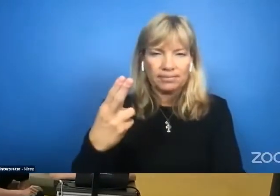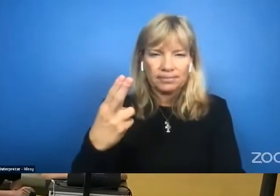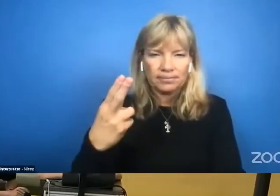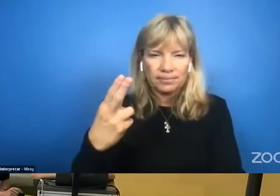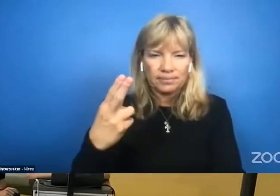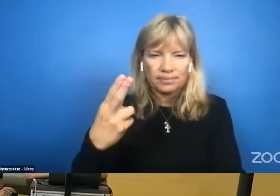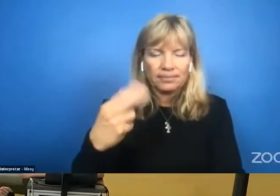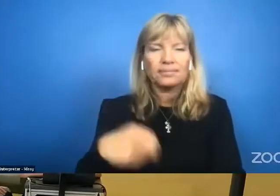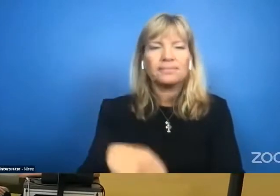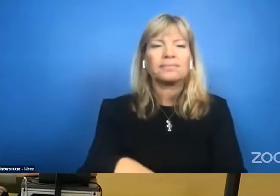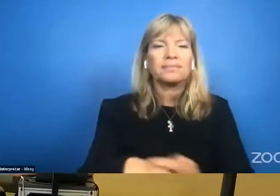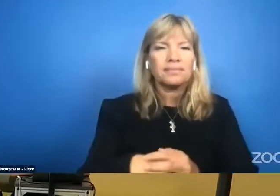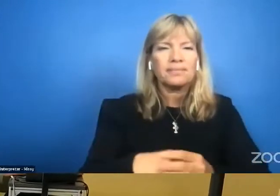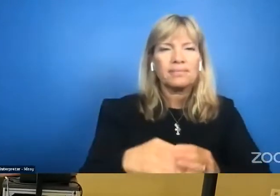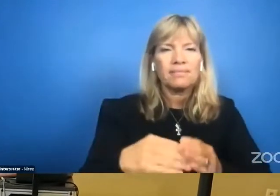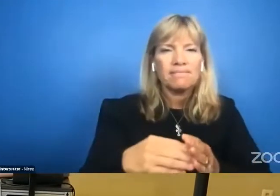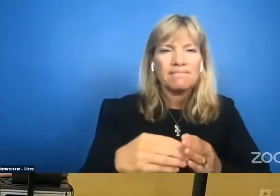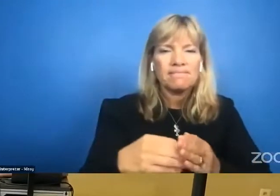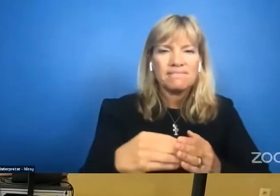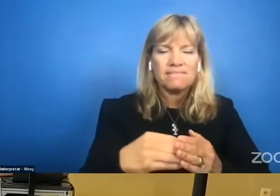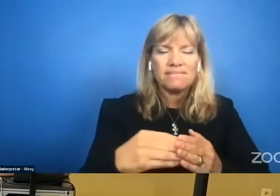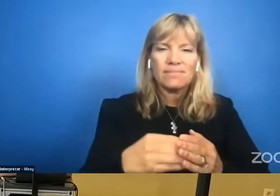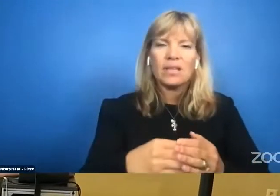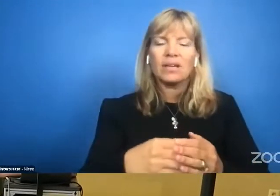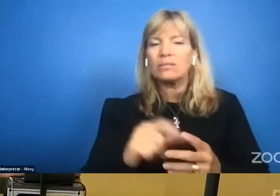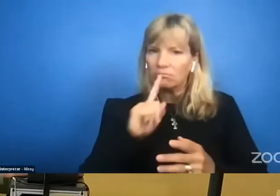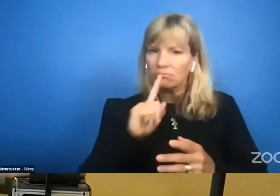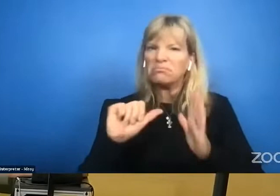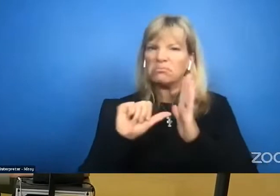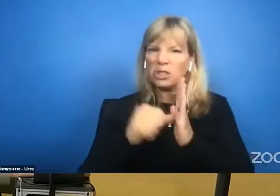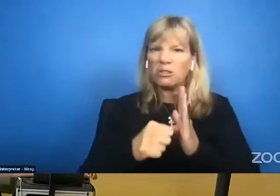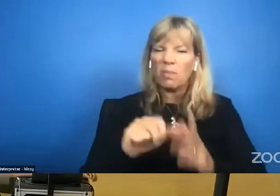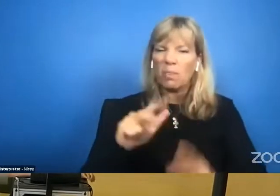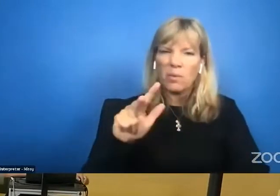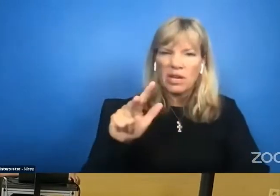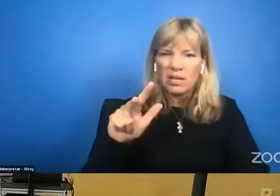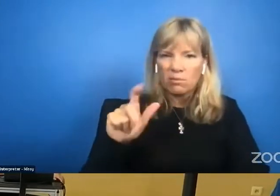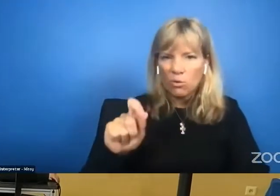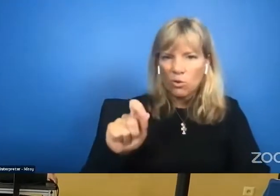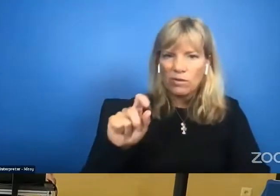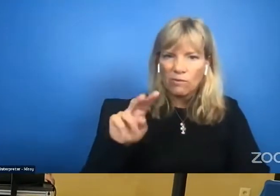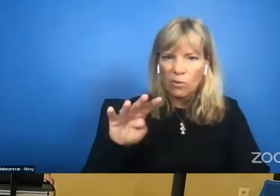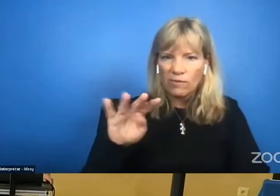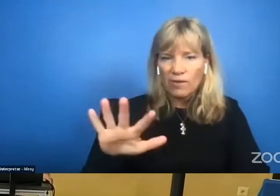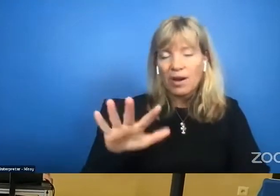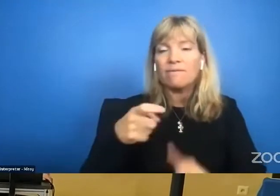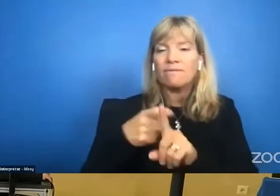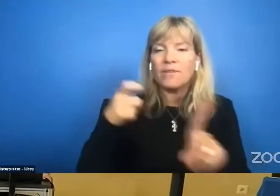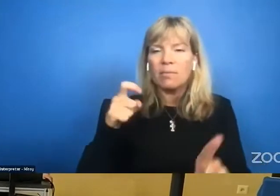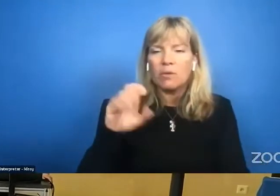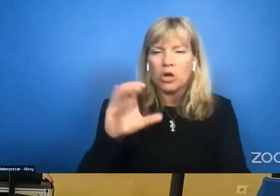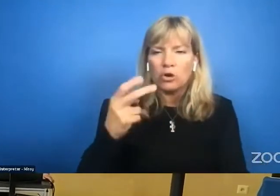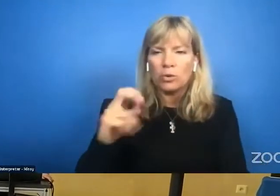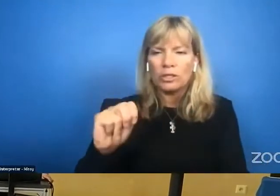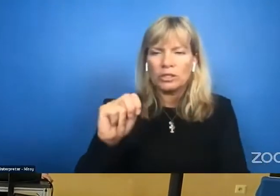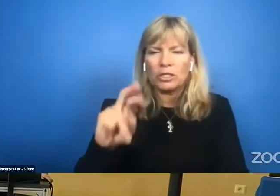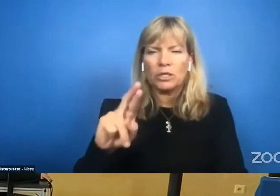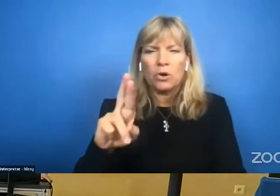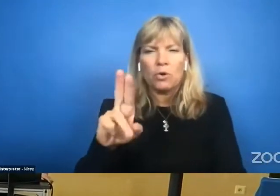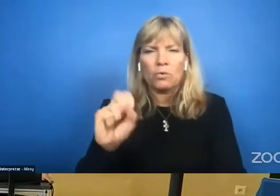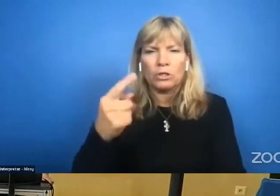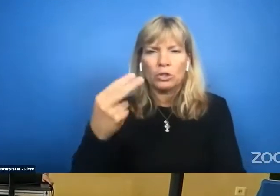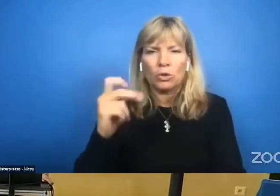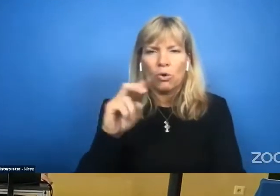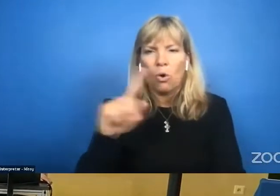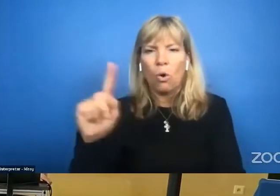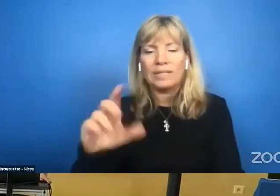So an impressive 3:45 from Christian Rusterholz and his team in their first heat. But the